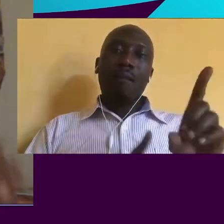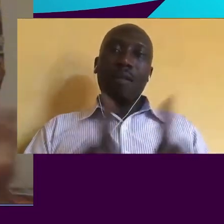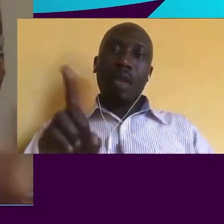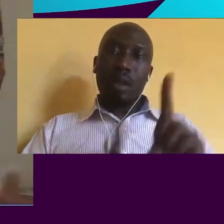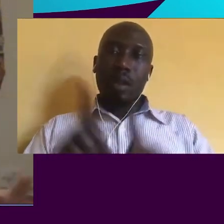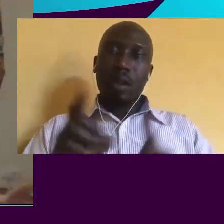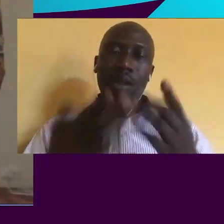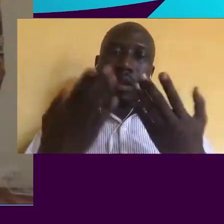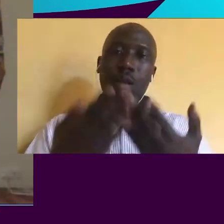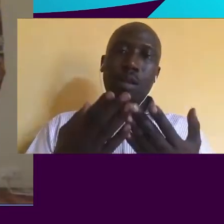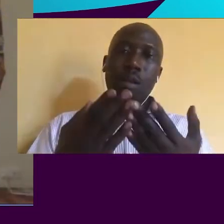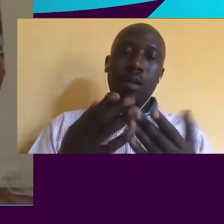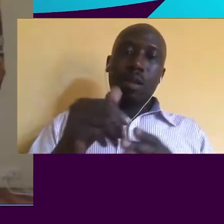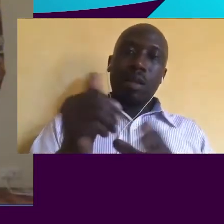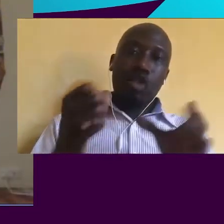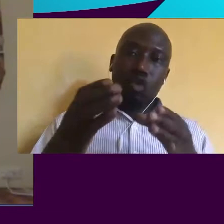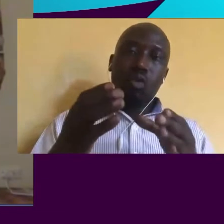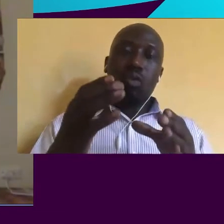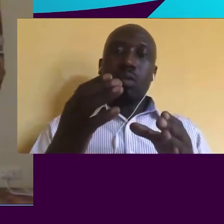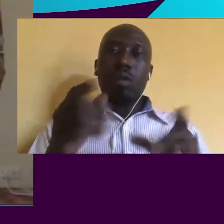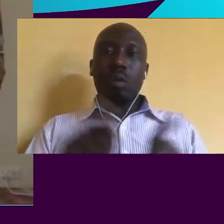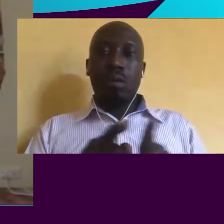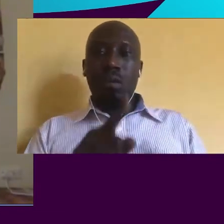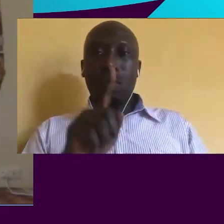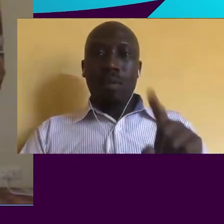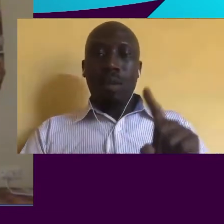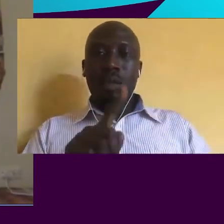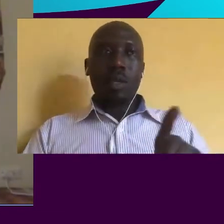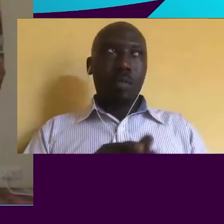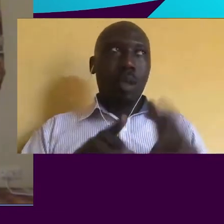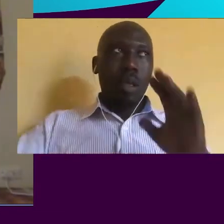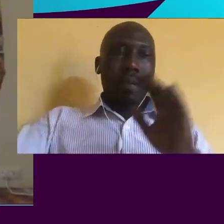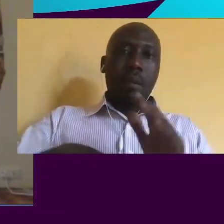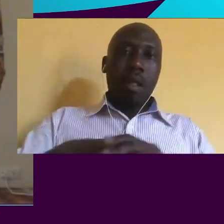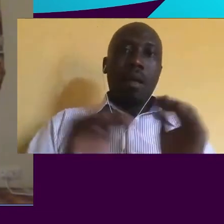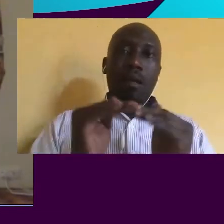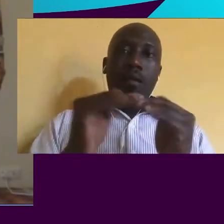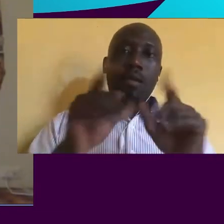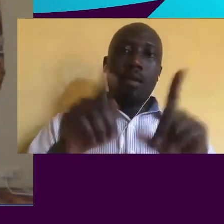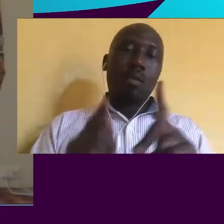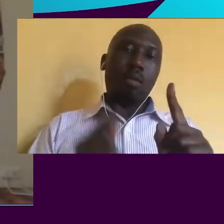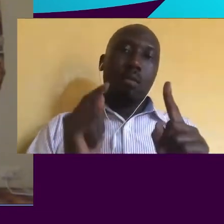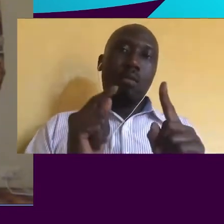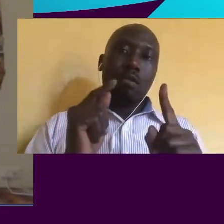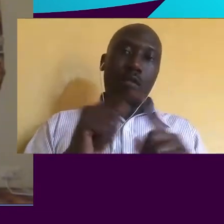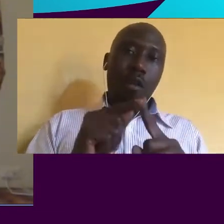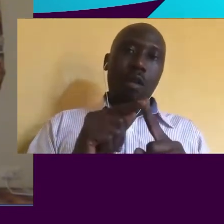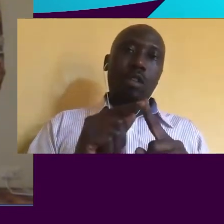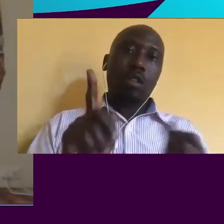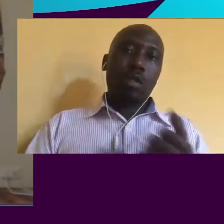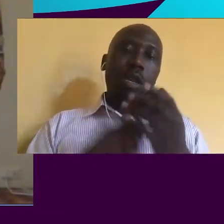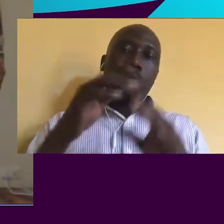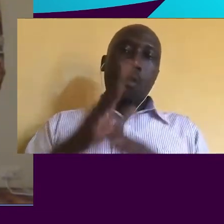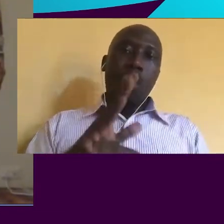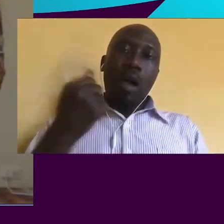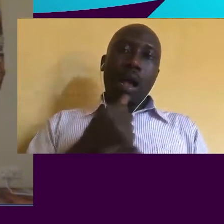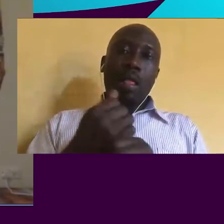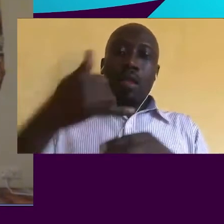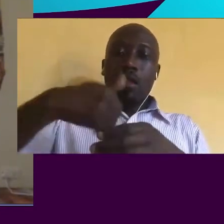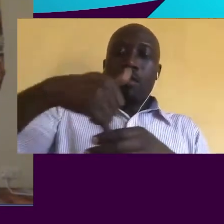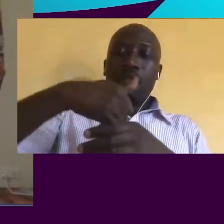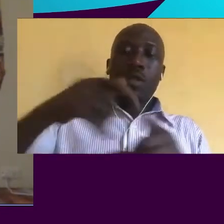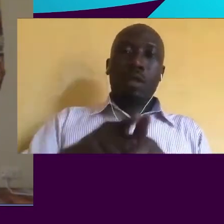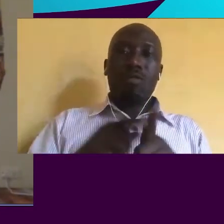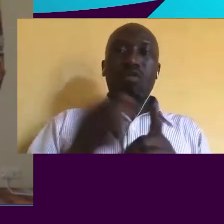of this is at your participant or player level. And the goal is just getting more girls in the game. Through recruitment, through